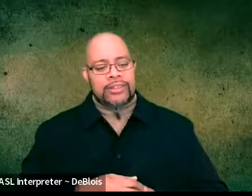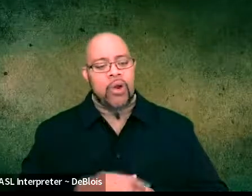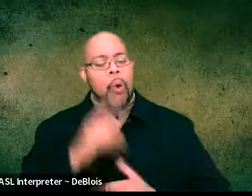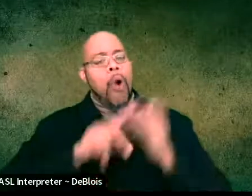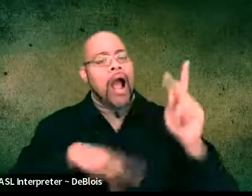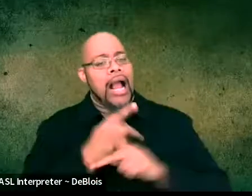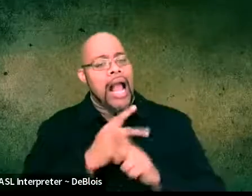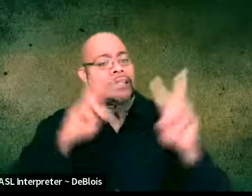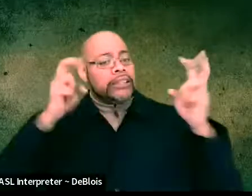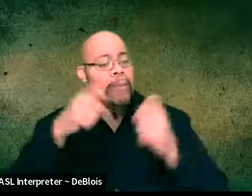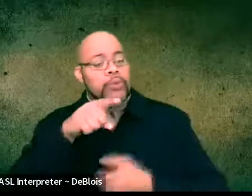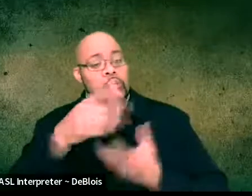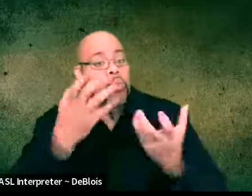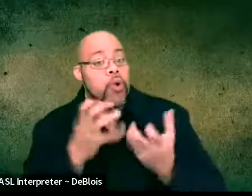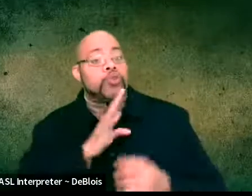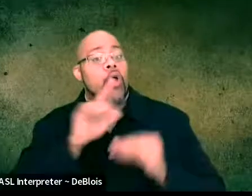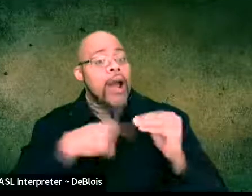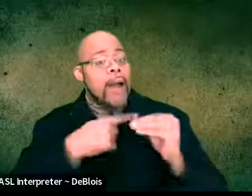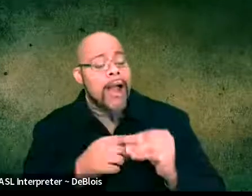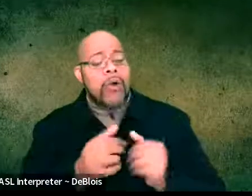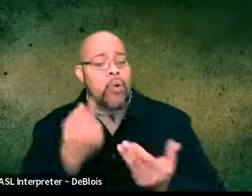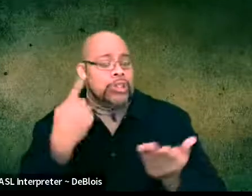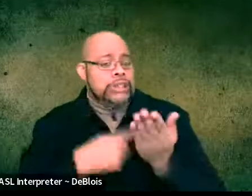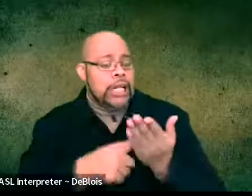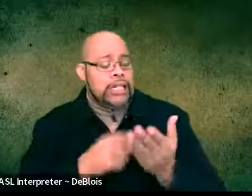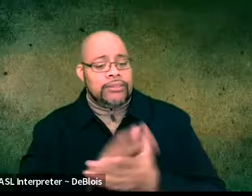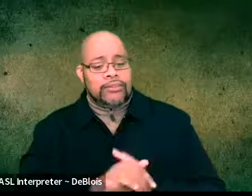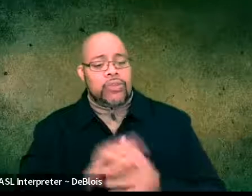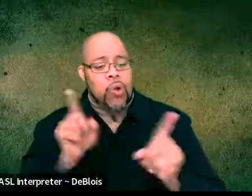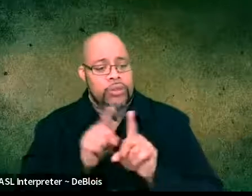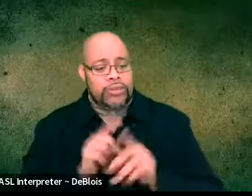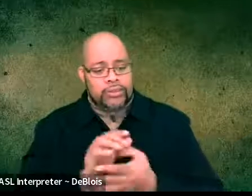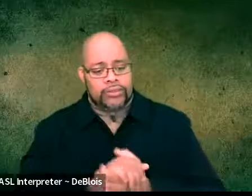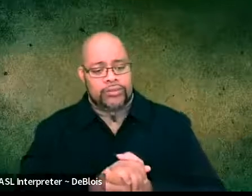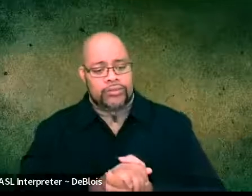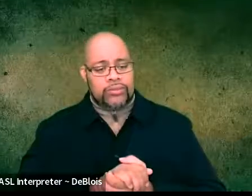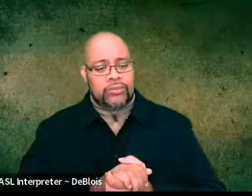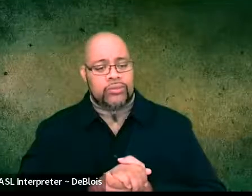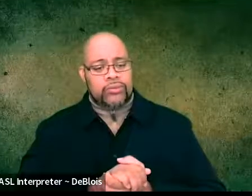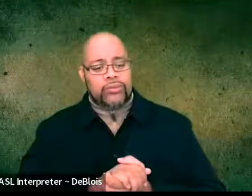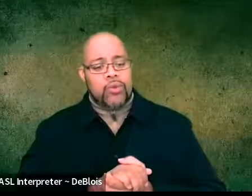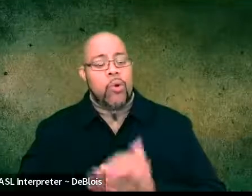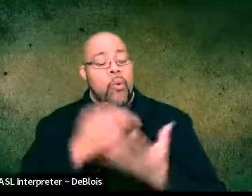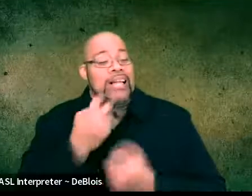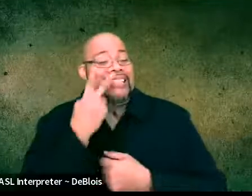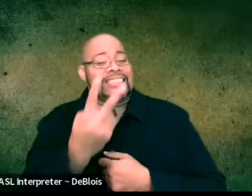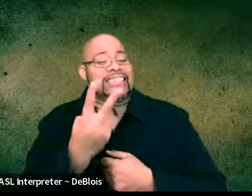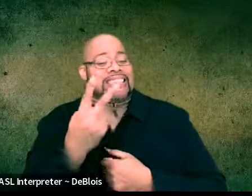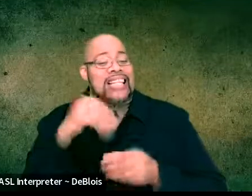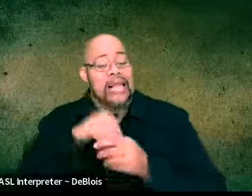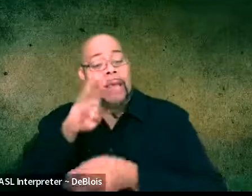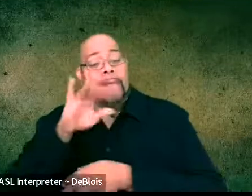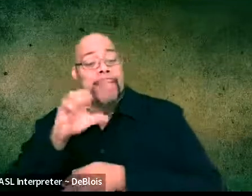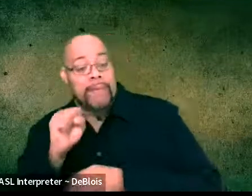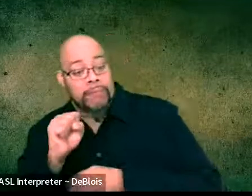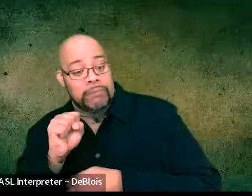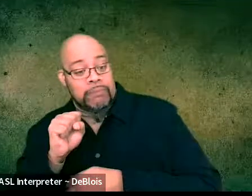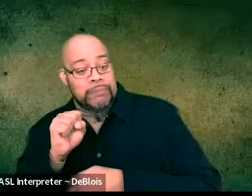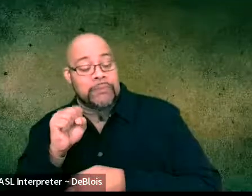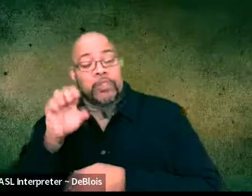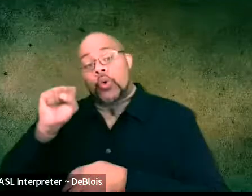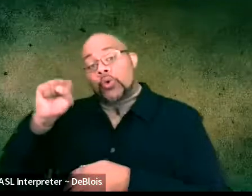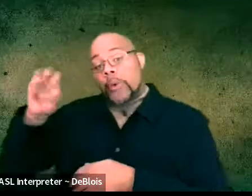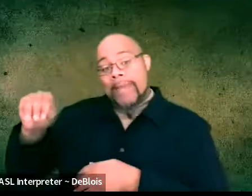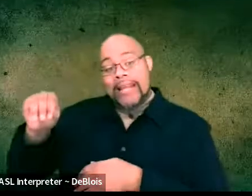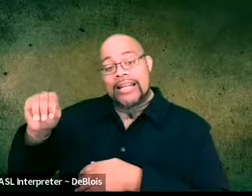of subjects do you want to talk about or discuss as well? Like we want to see it in the BIMS social